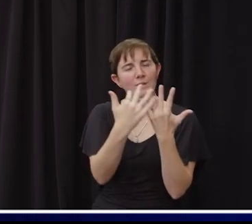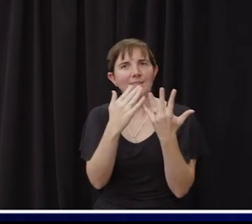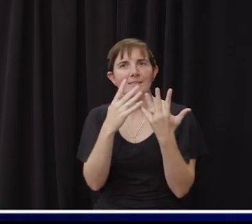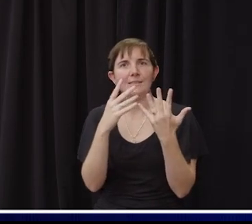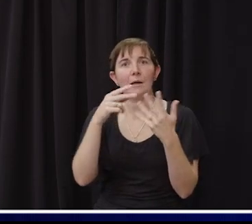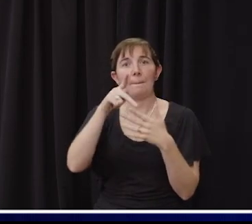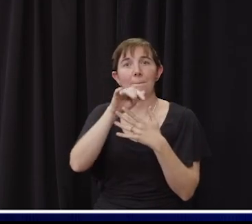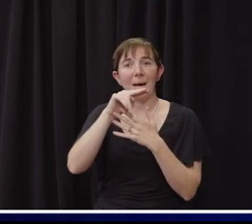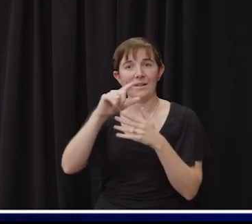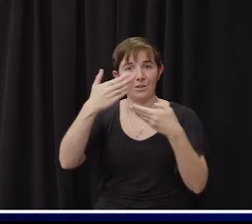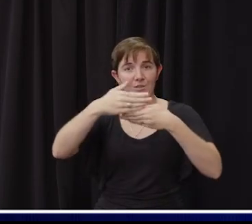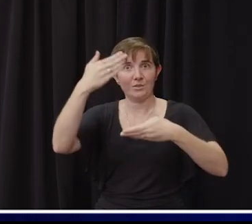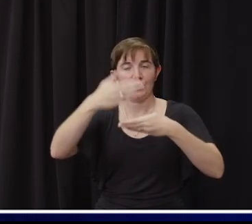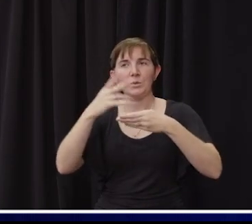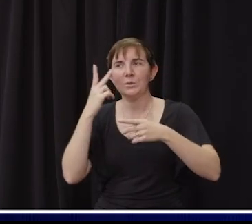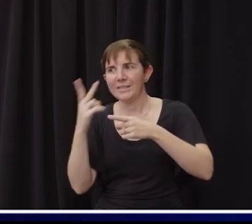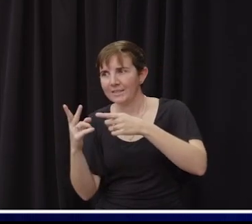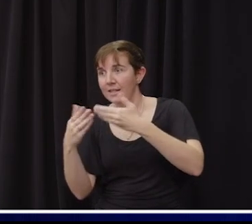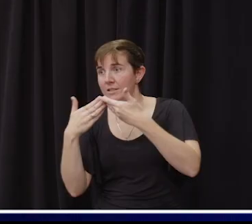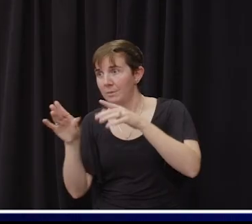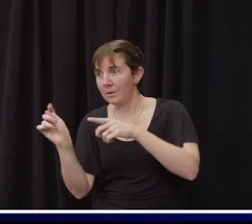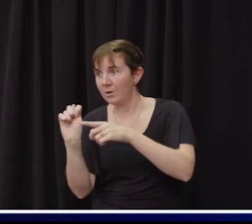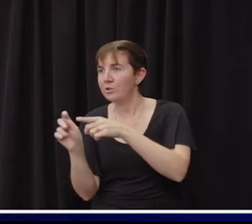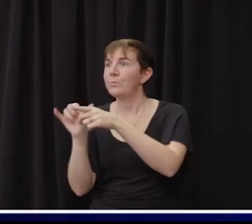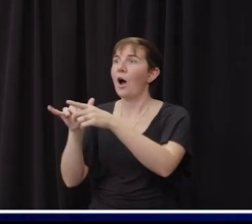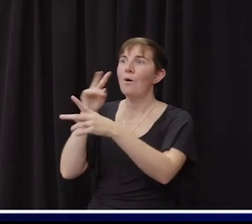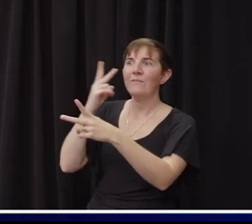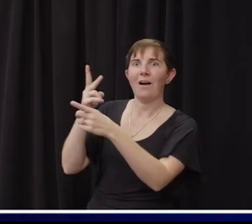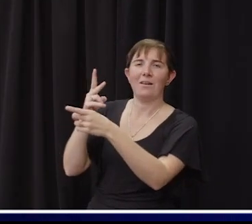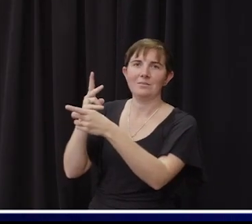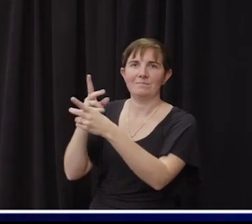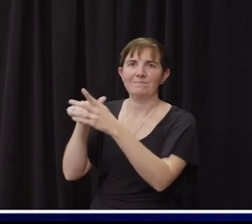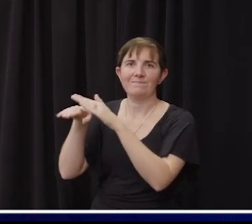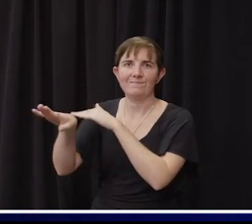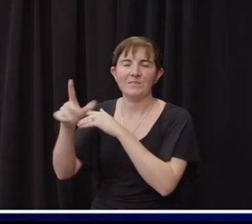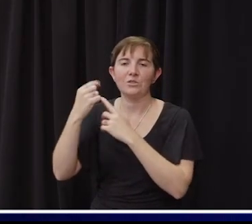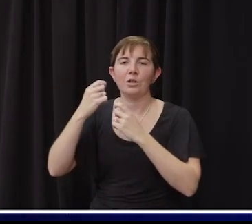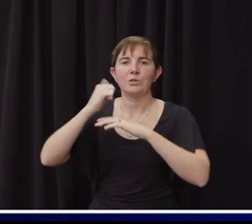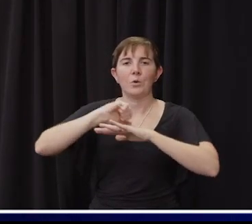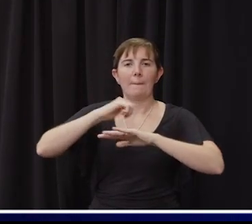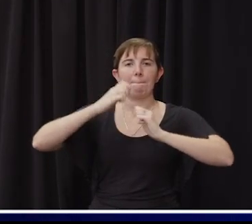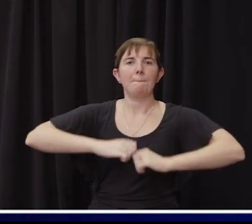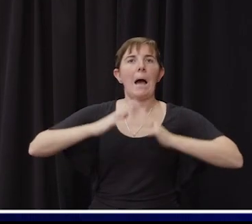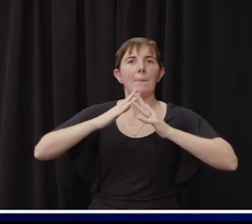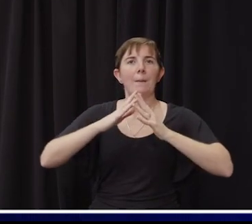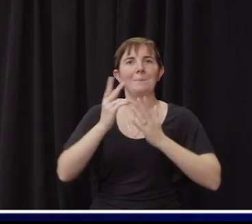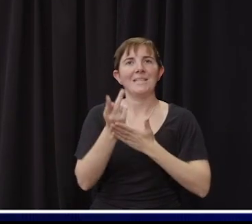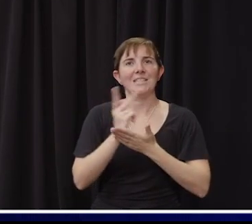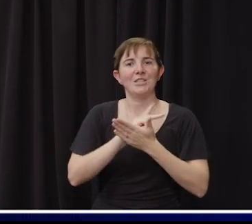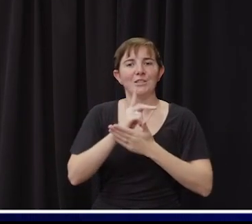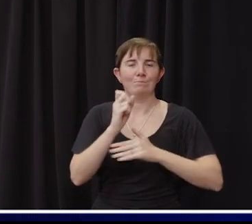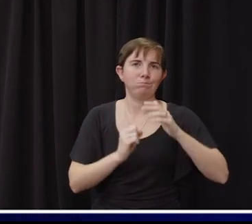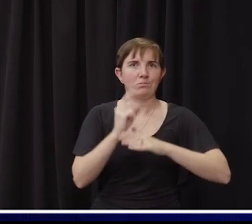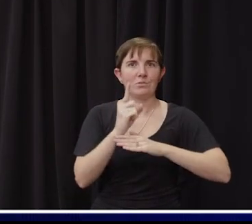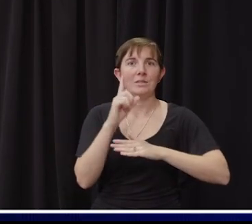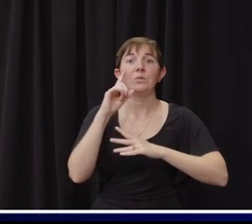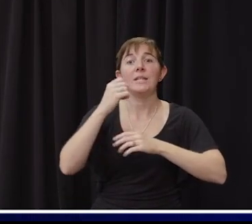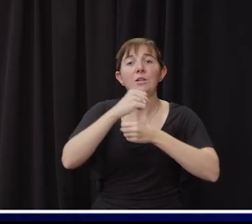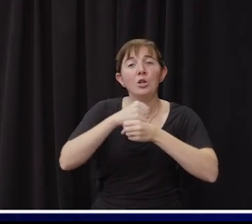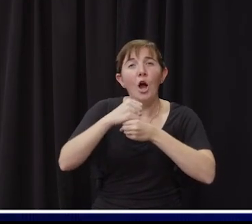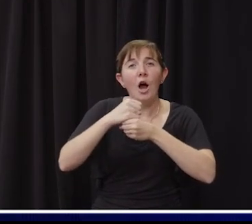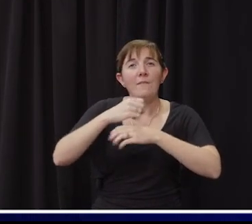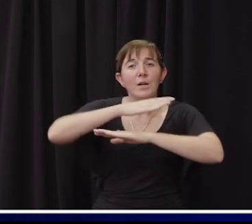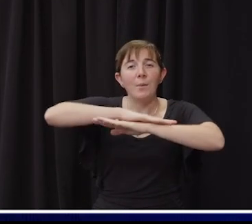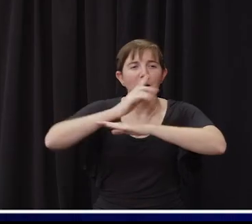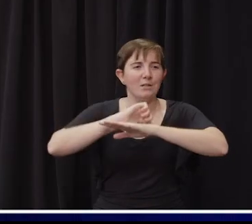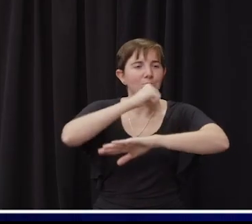can access the public restrooms. There's also a pop-up kitchen for, so a coffee bar could go in there,